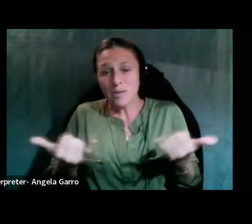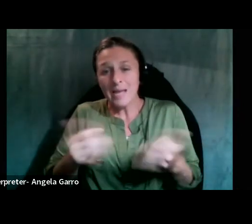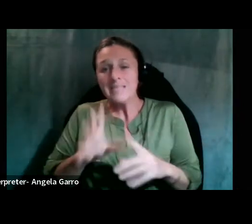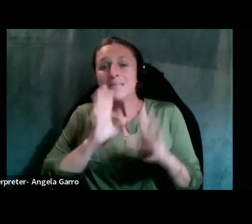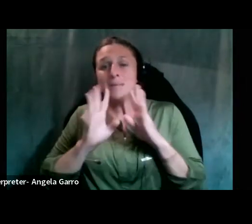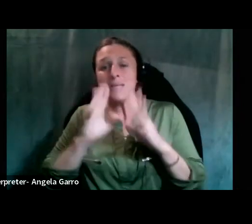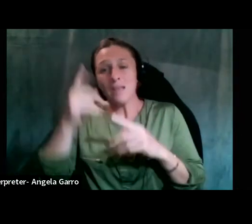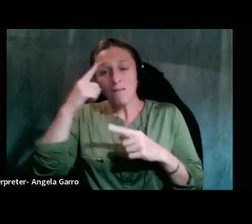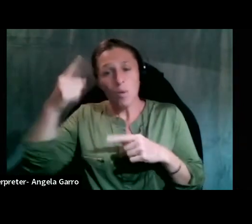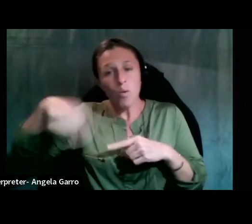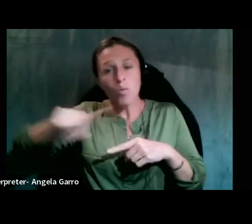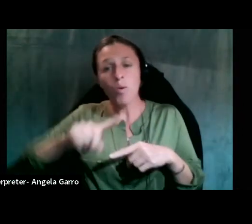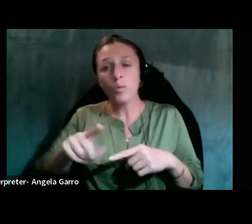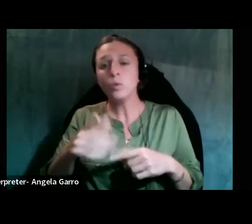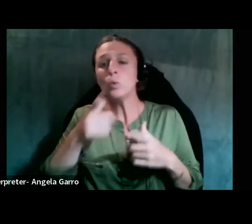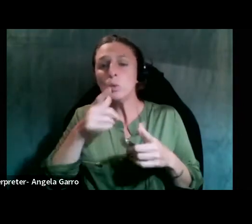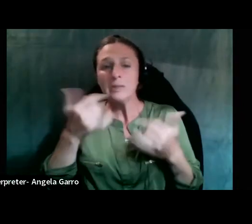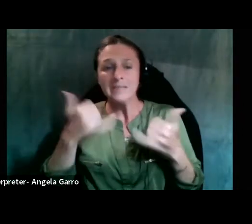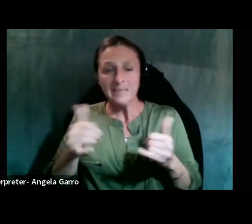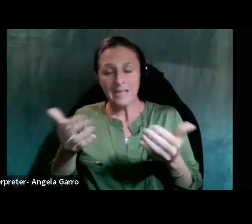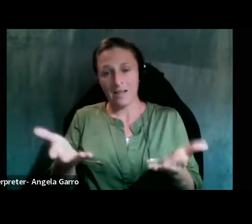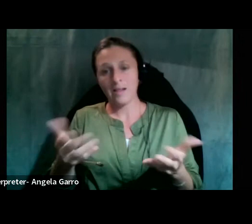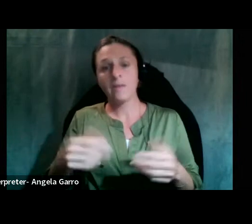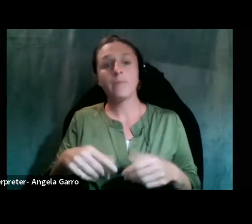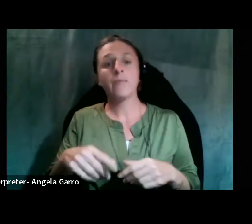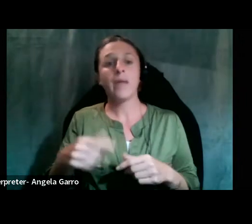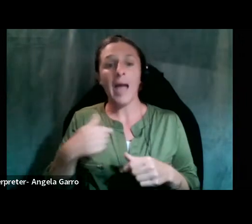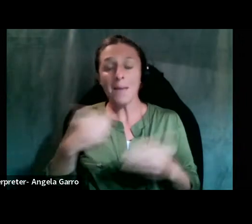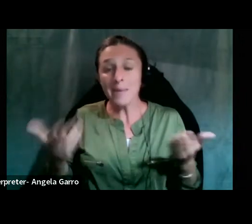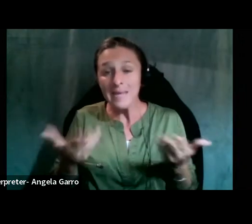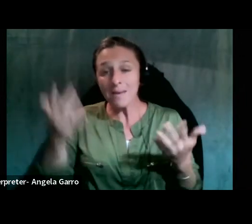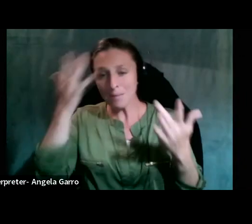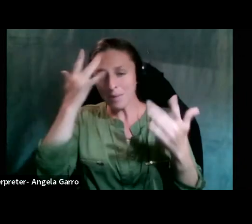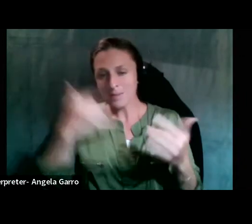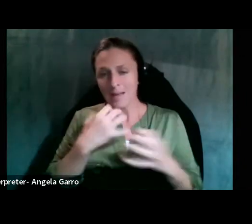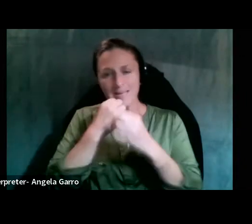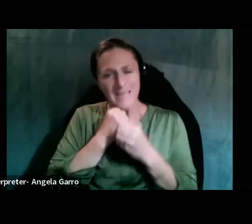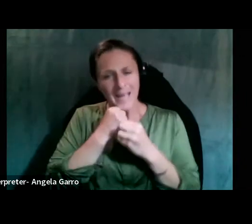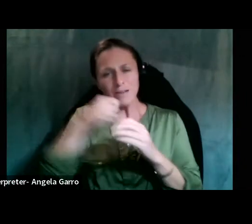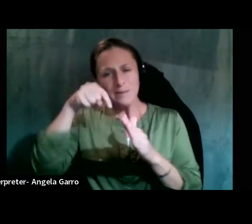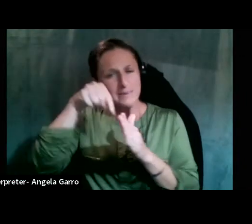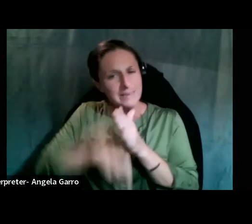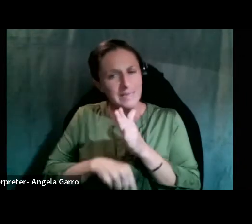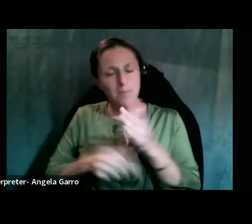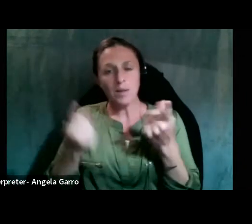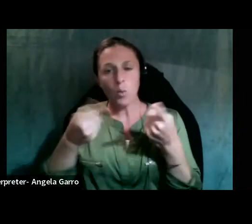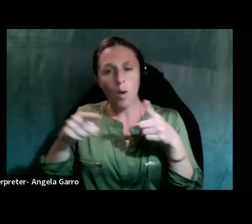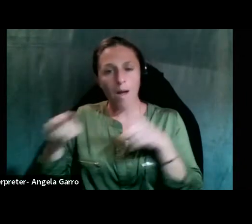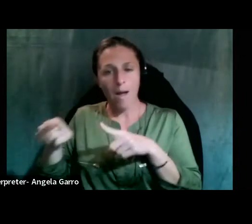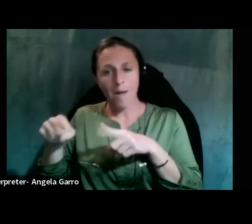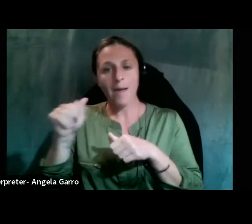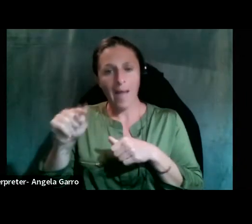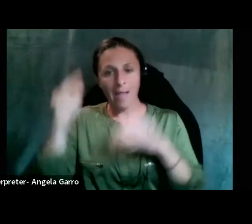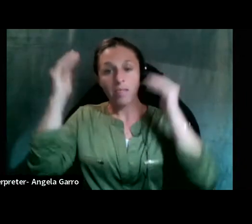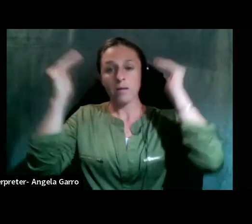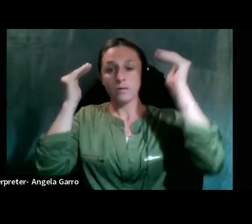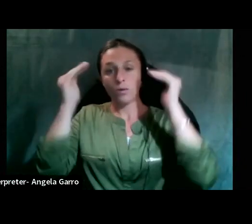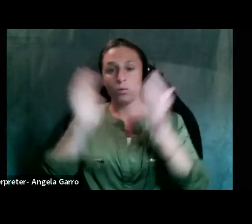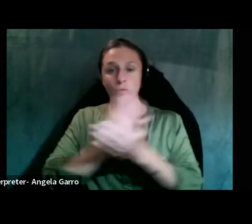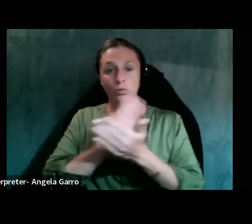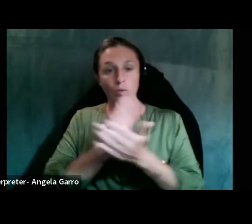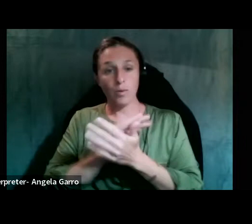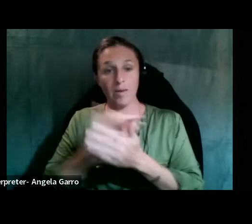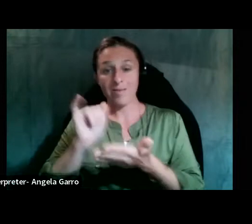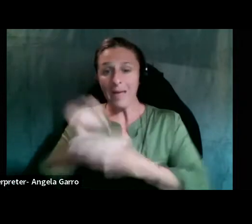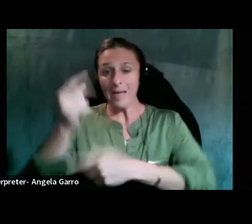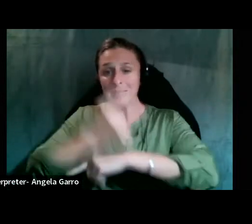those who still do. I am here because I care deeply about what happens at the adult school. The day